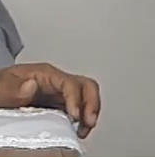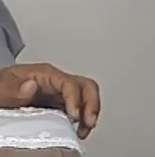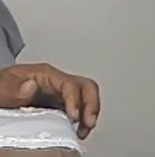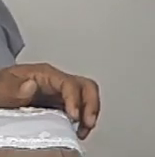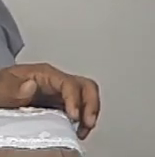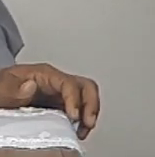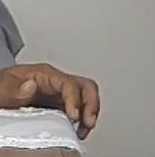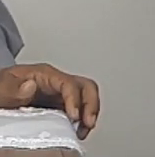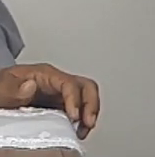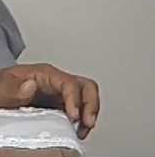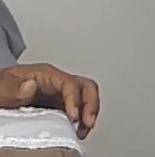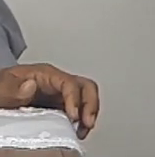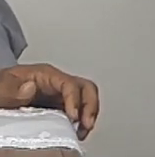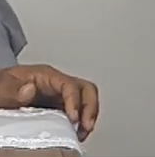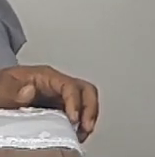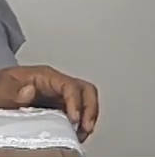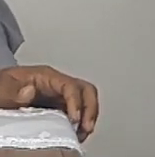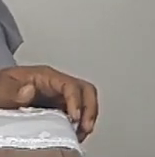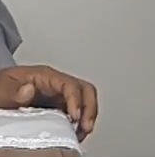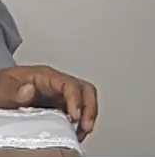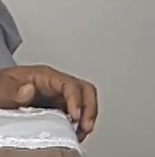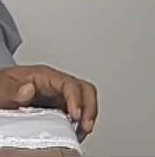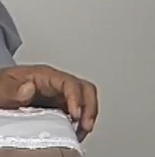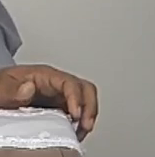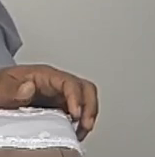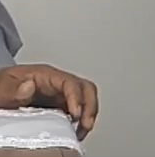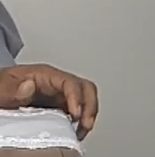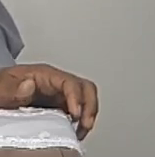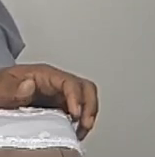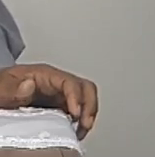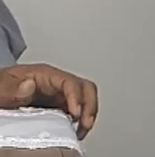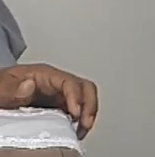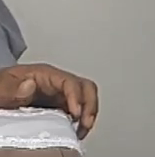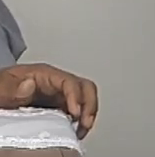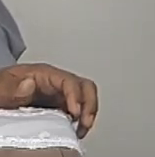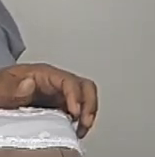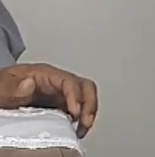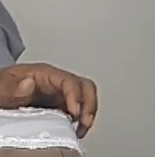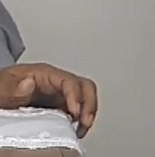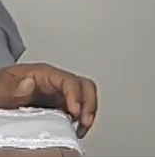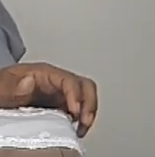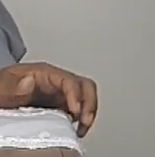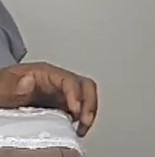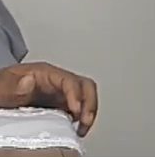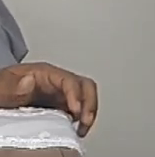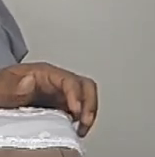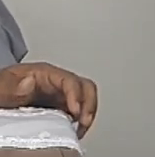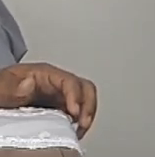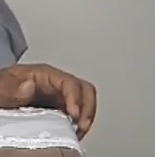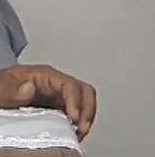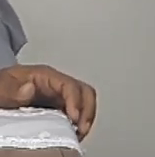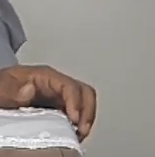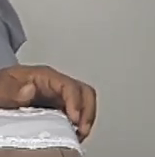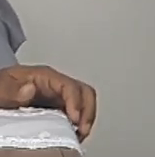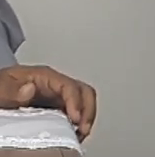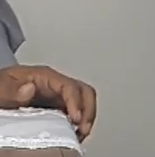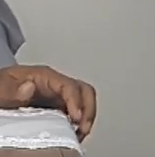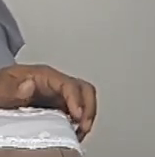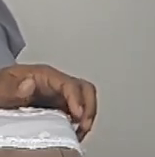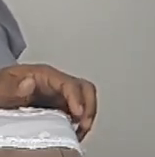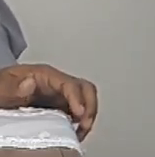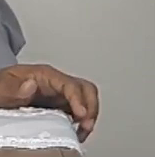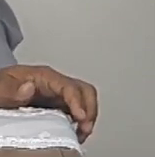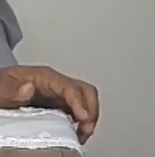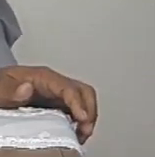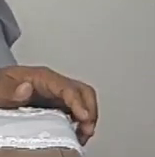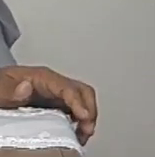He makes this inversion of values and makes this change. The Lord is giving for free. He gives his